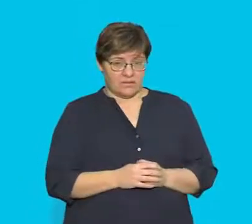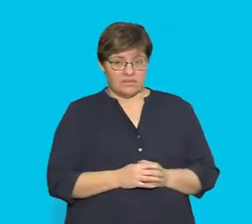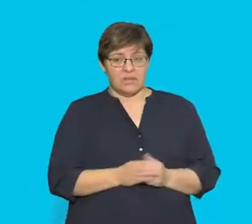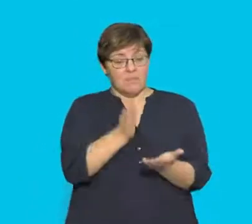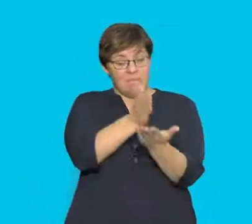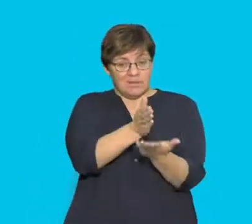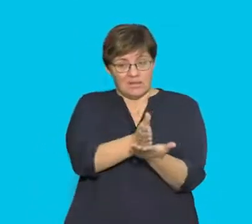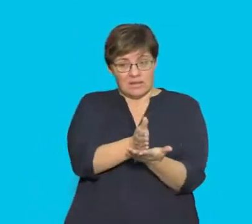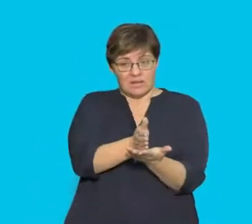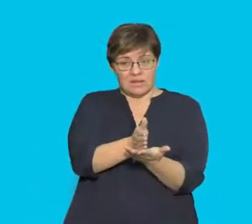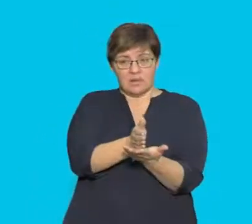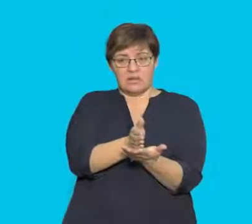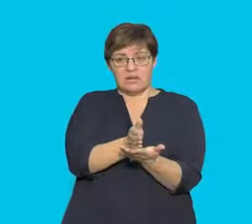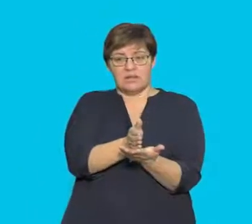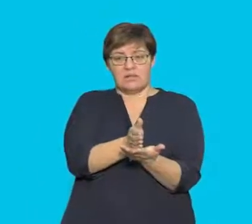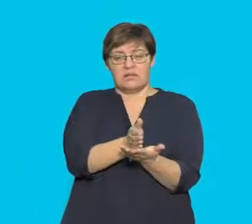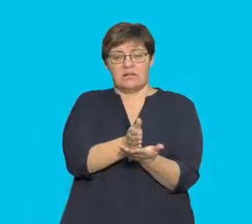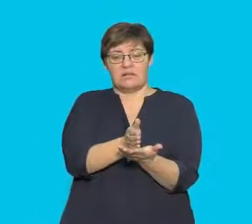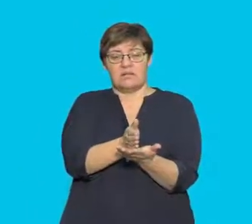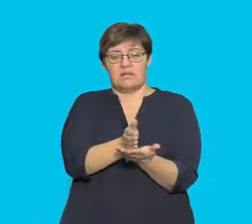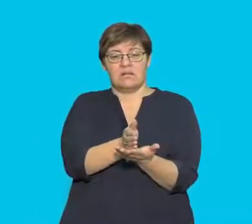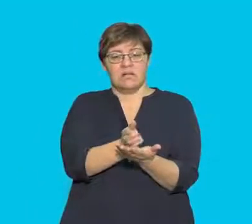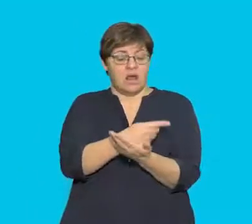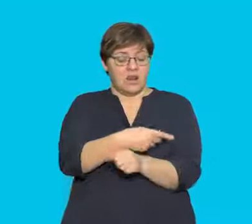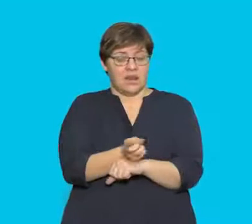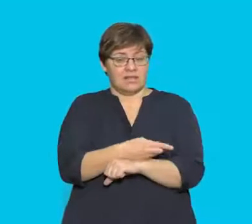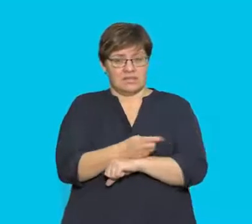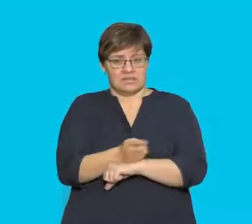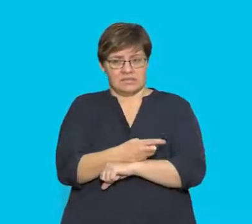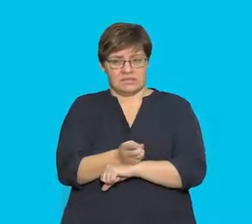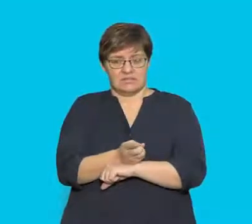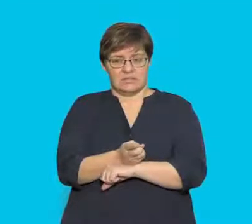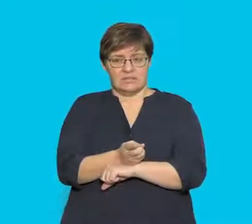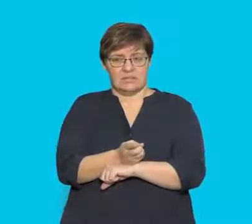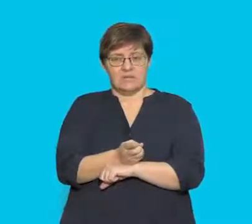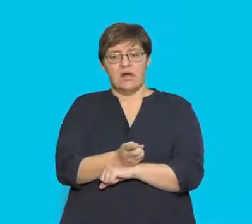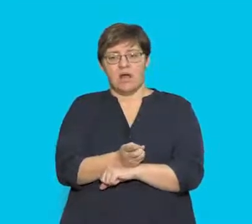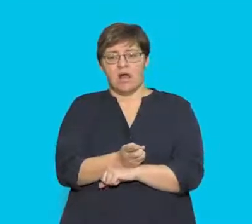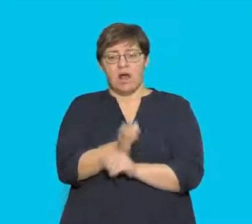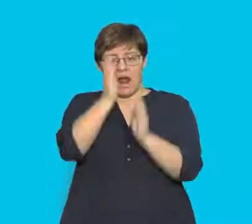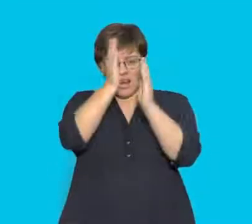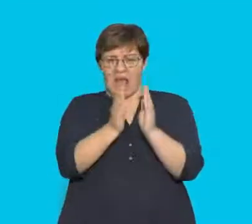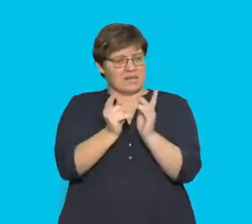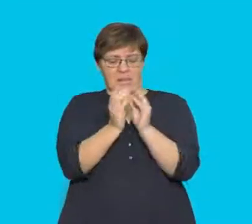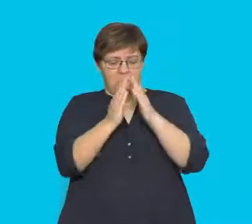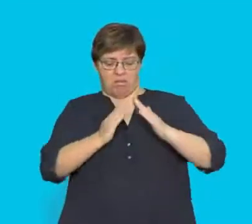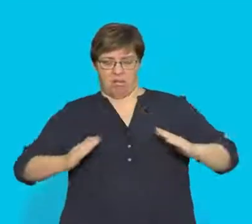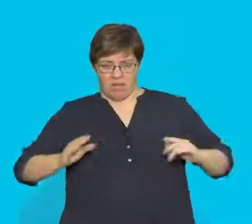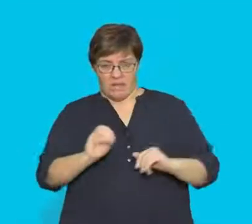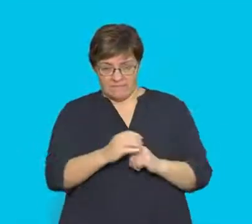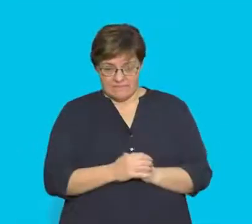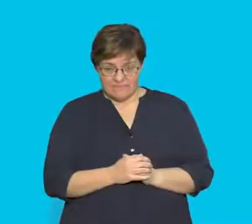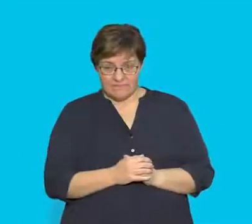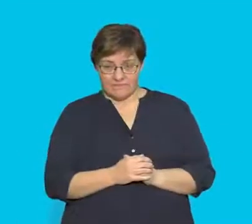And in the middle here, some of these compass needles are starting to align, but some of them aren't quite as